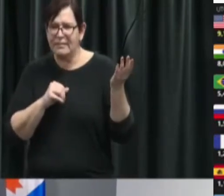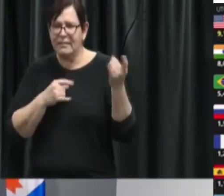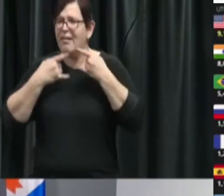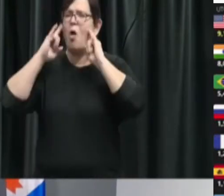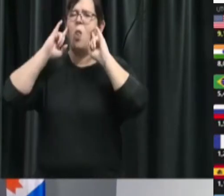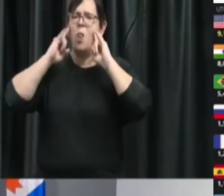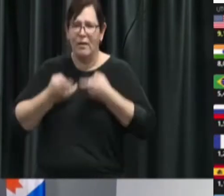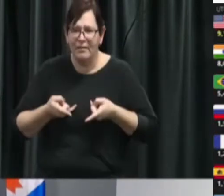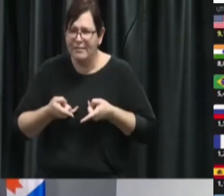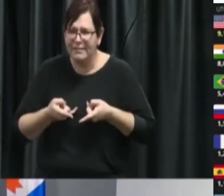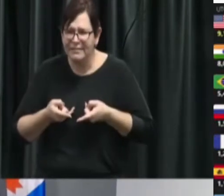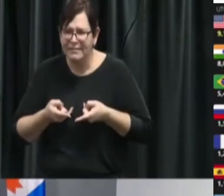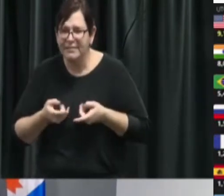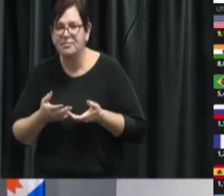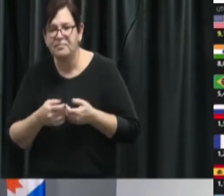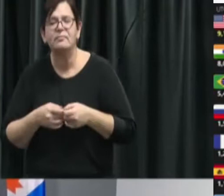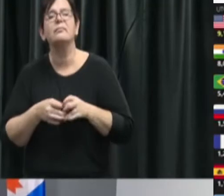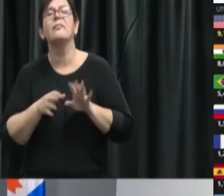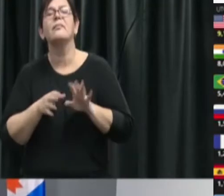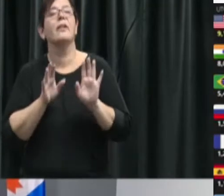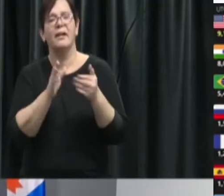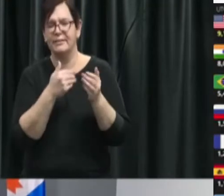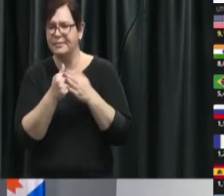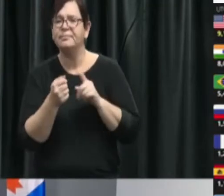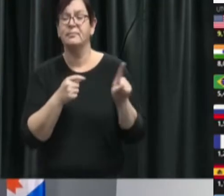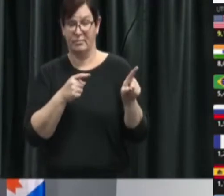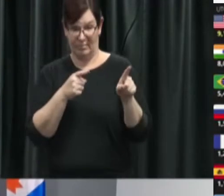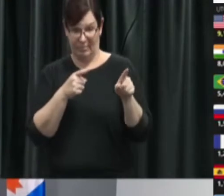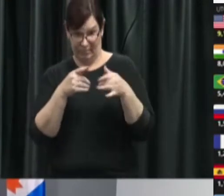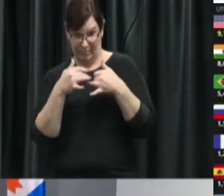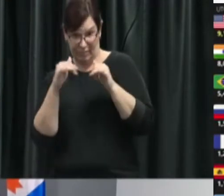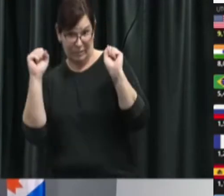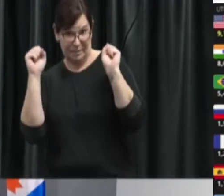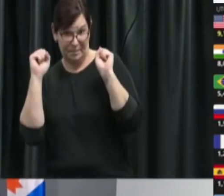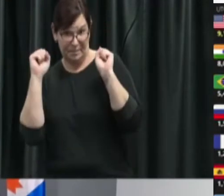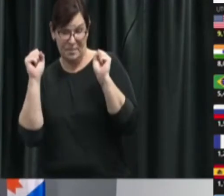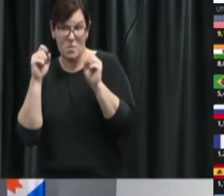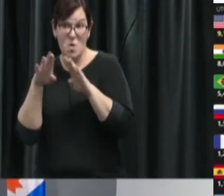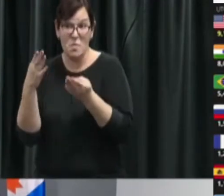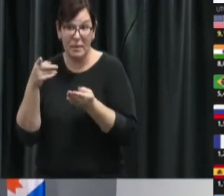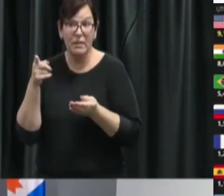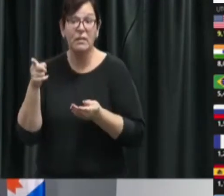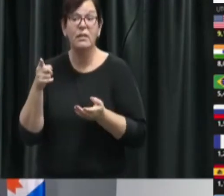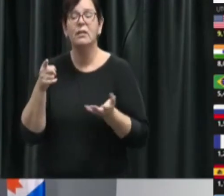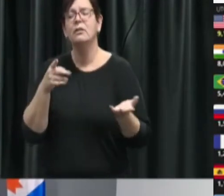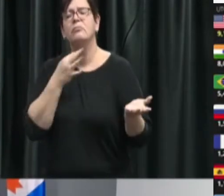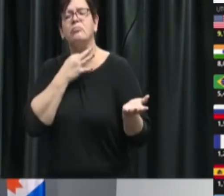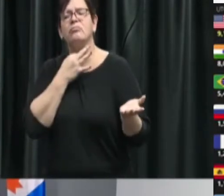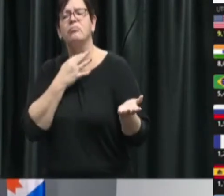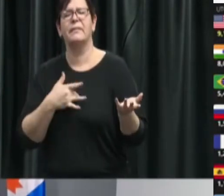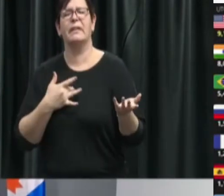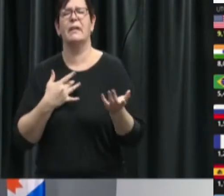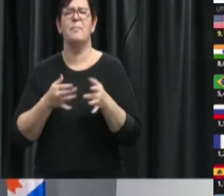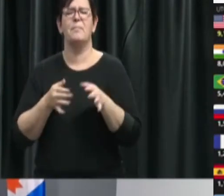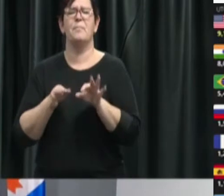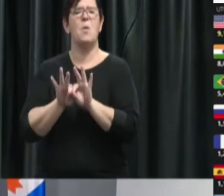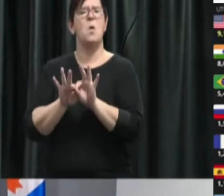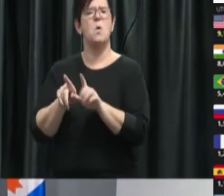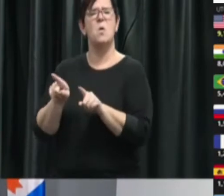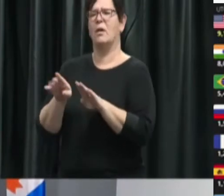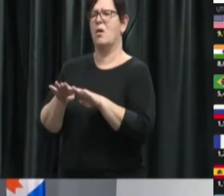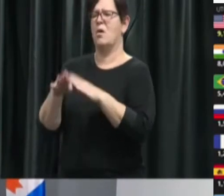for reopening gyms. I'm curious, why is it important to reopen gyms? Well, I think it's